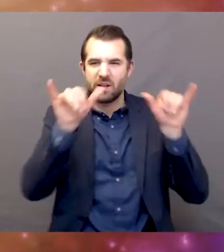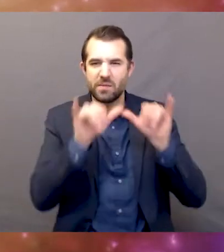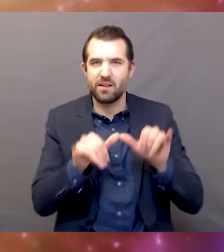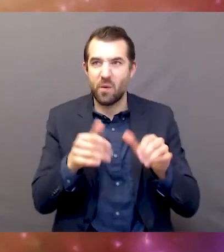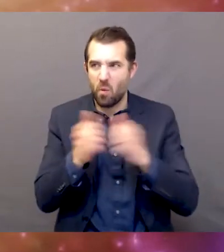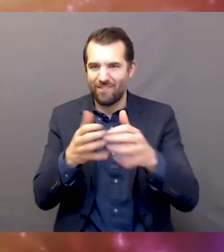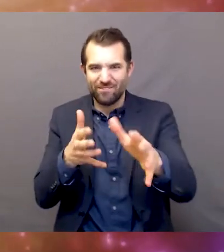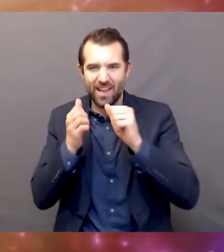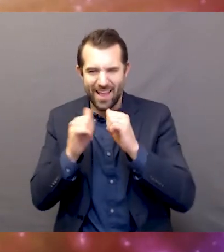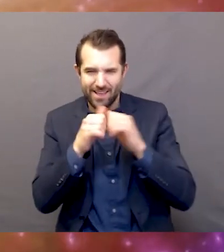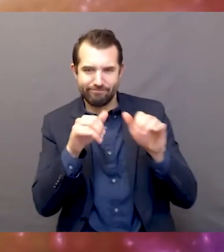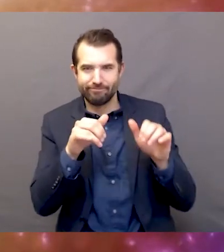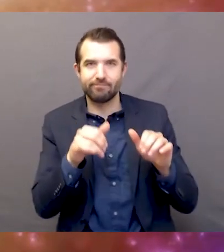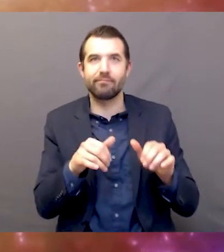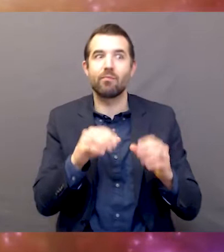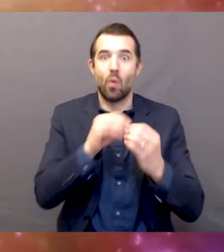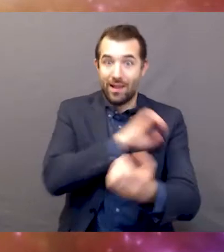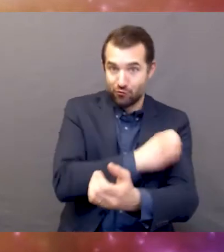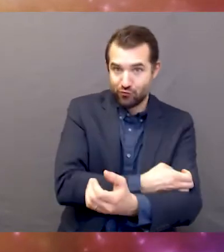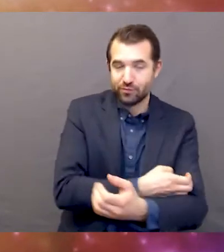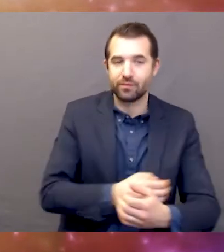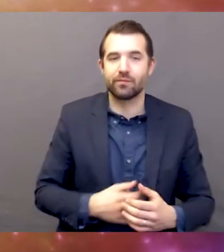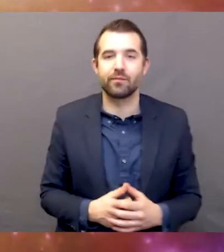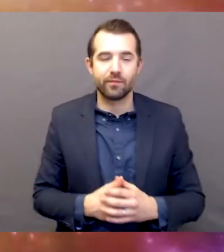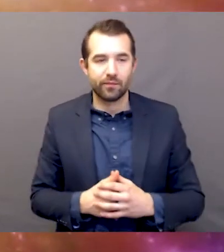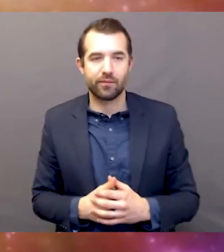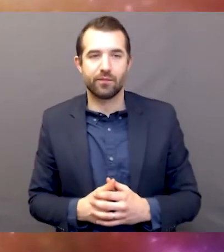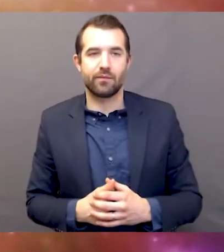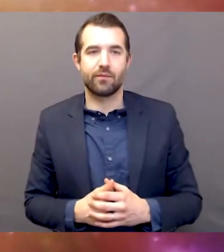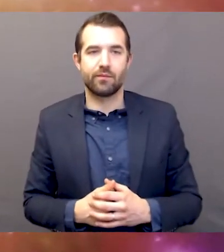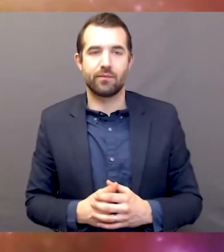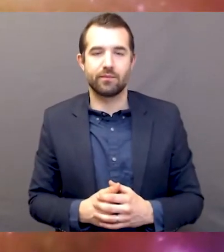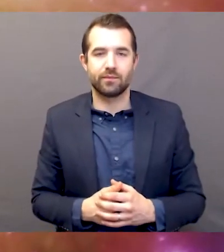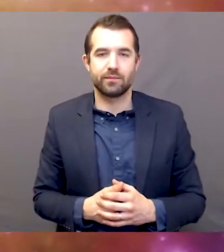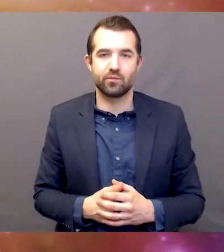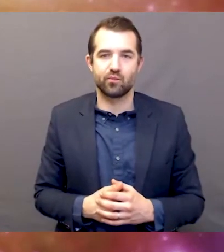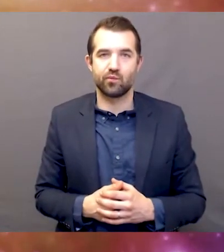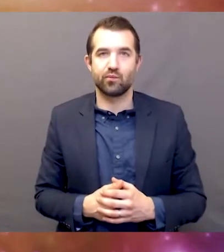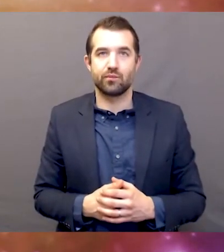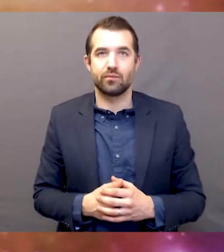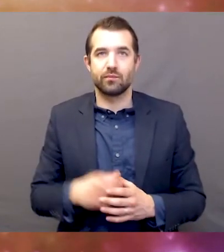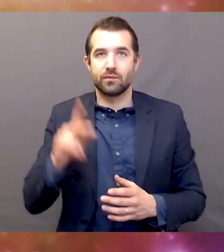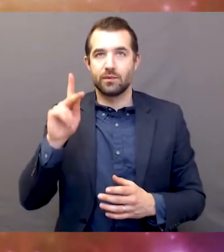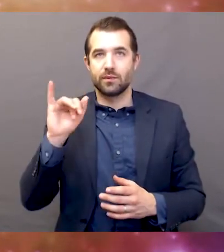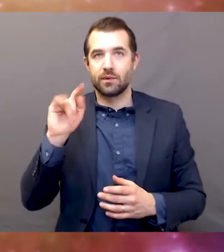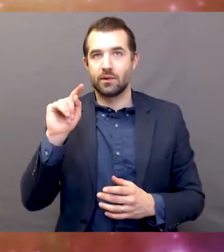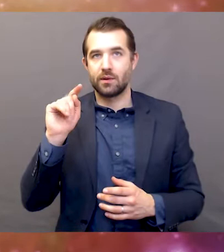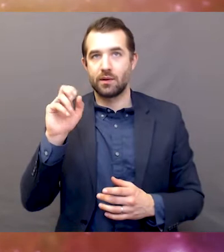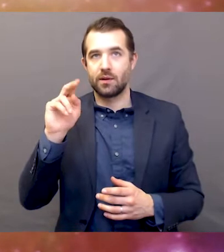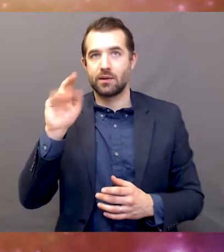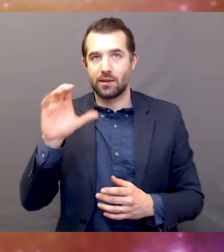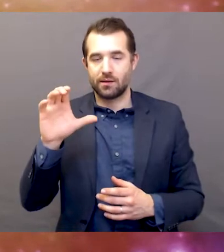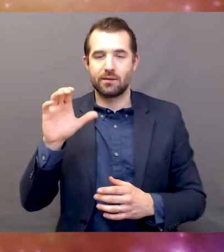motions yield more energy. Quantitatively, the kinetic energy is half of the mass times the velocity